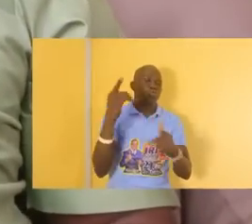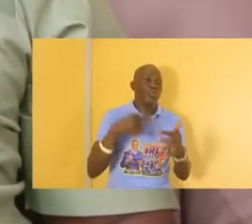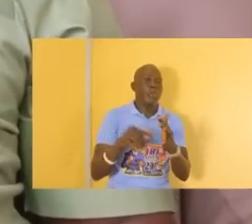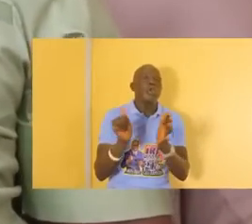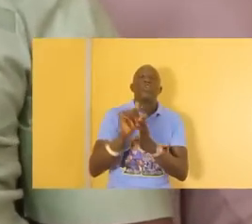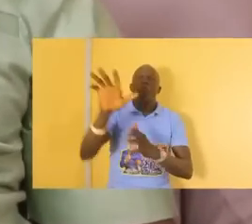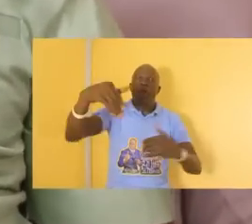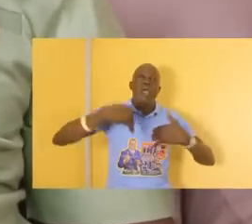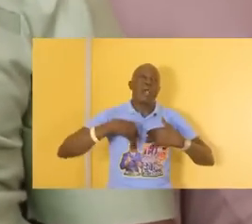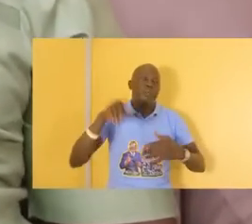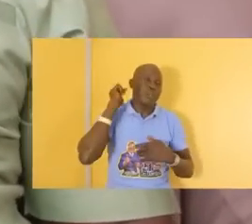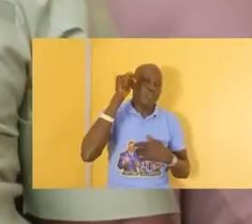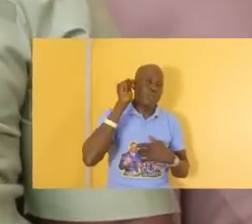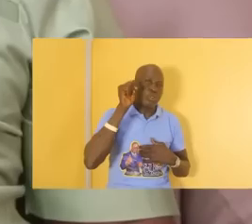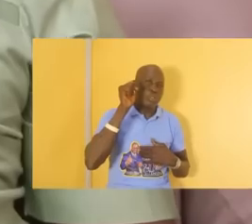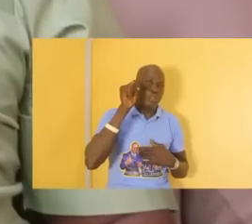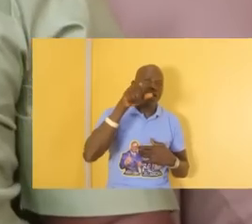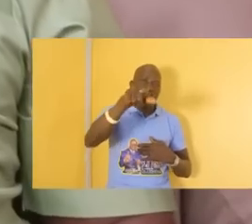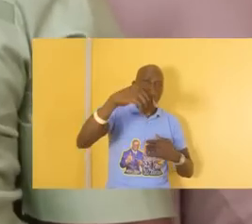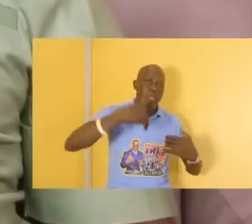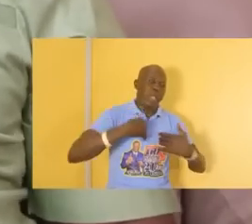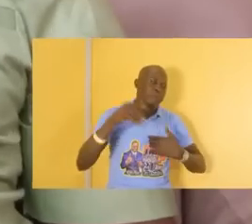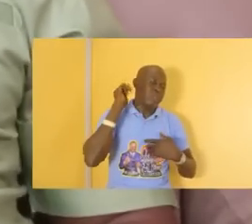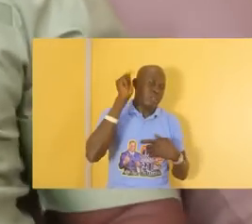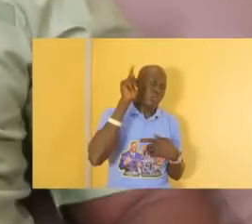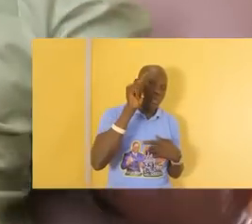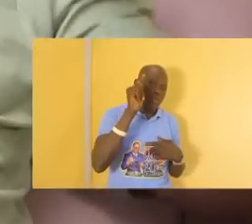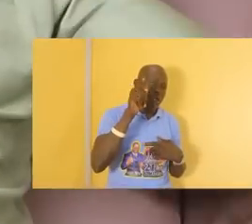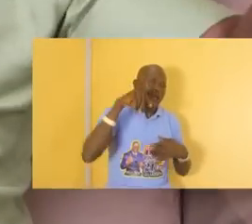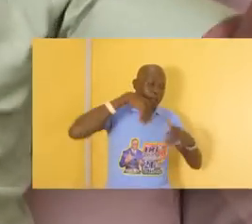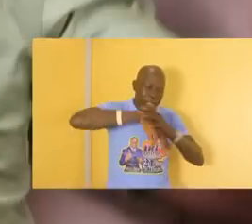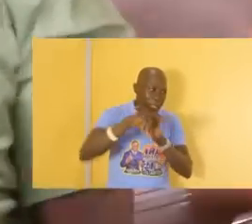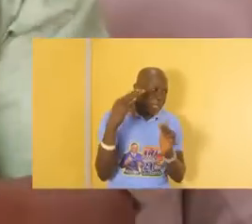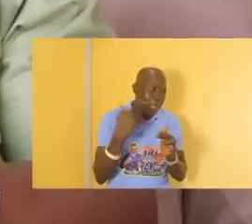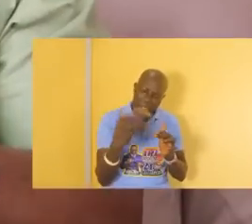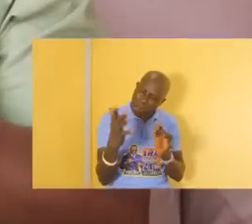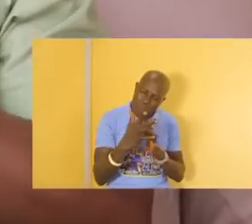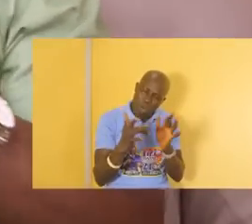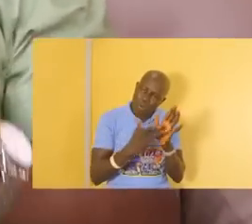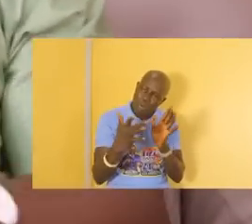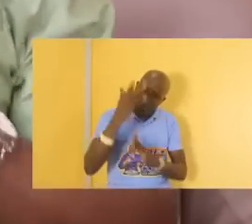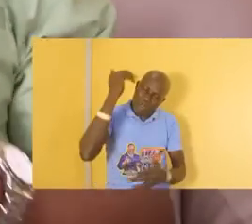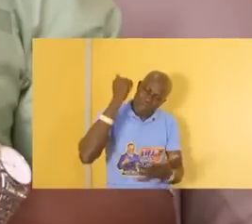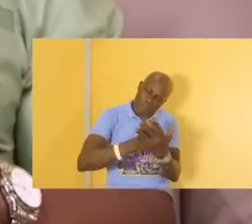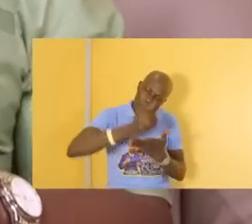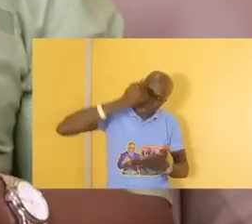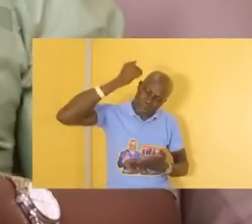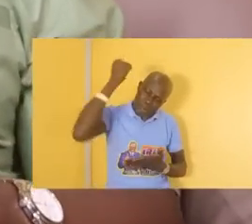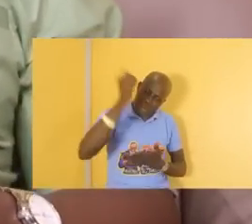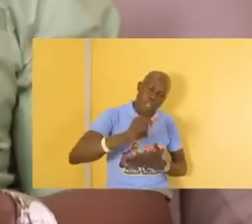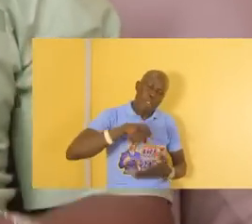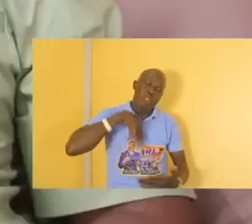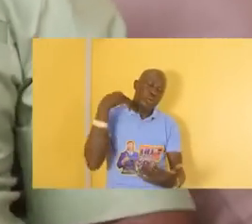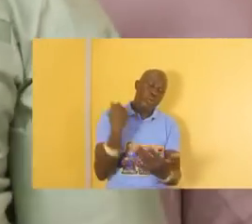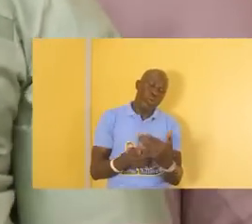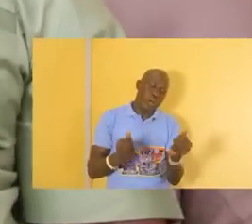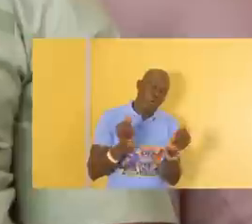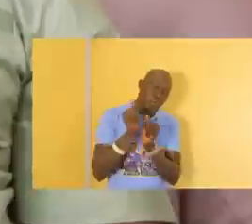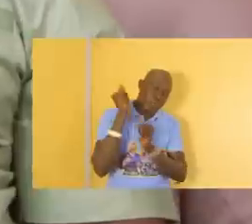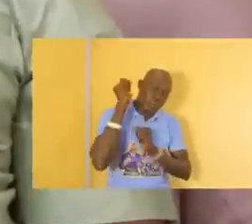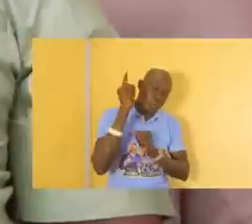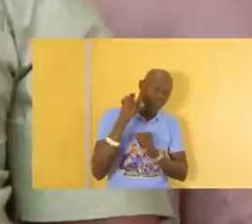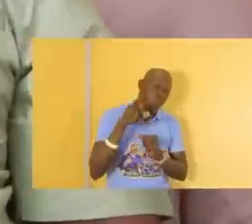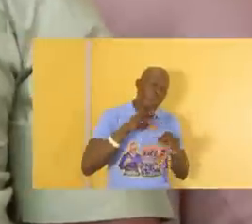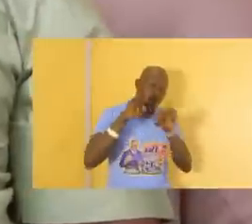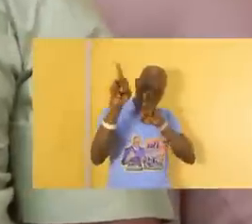forth. We have testimony. We have testimony. In the name of Jesus, in the name of Jesus Christ, it is well